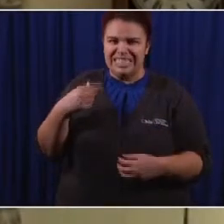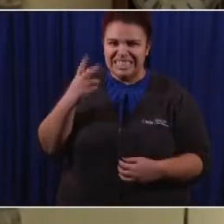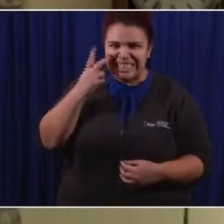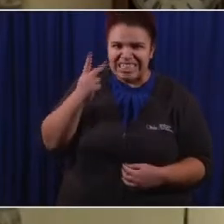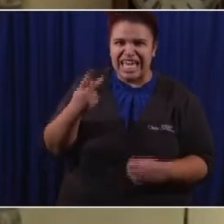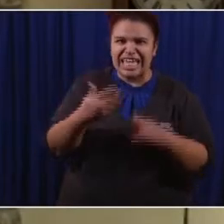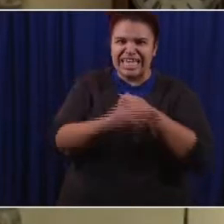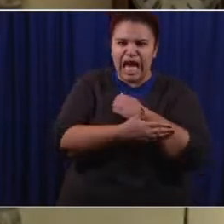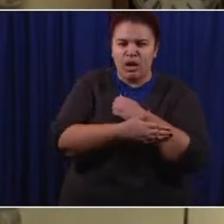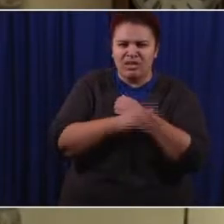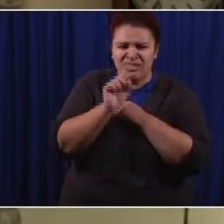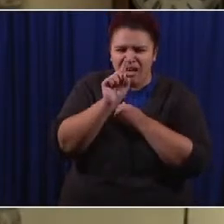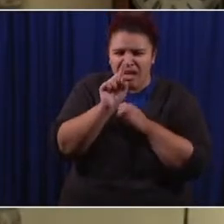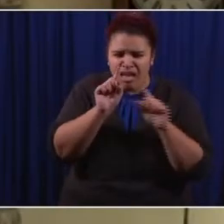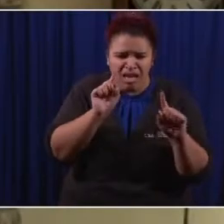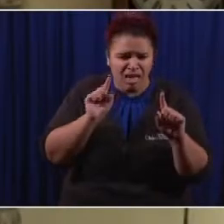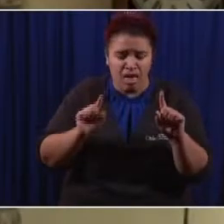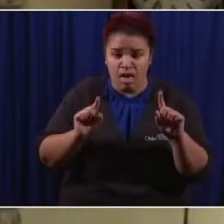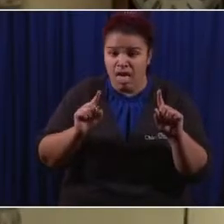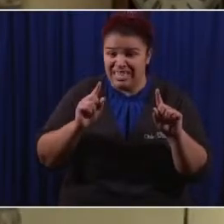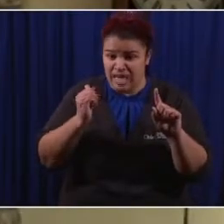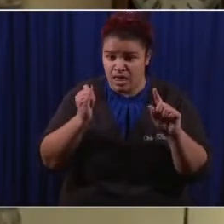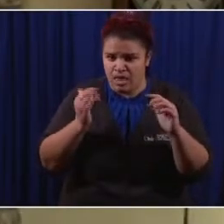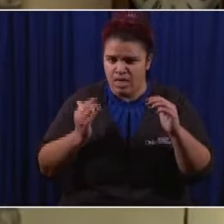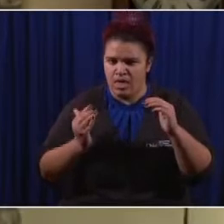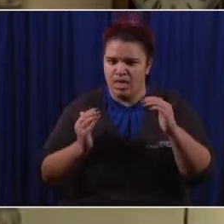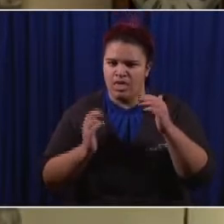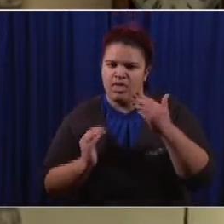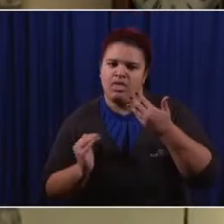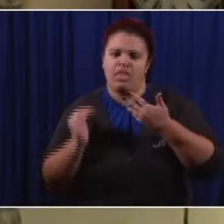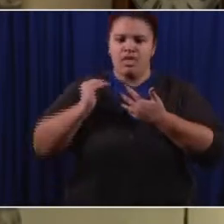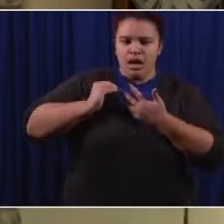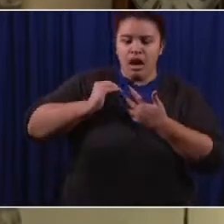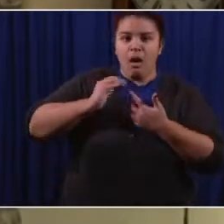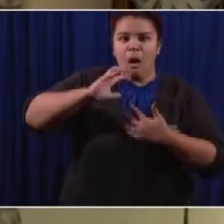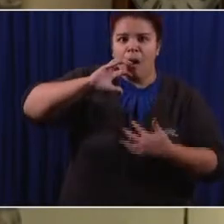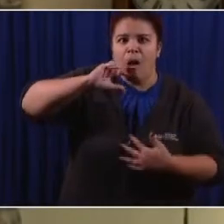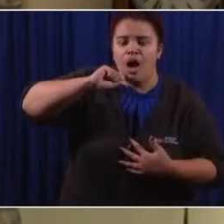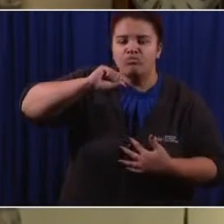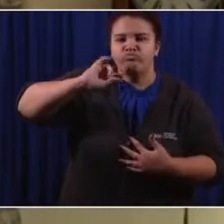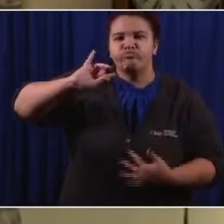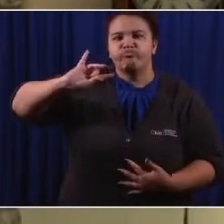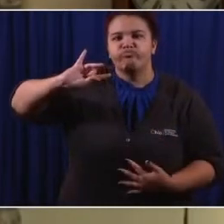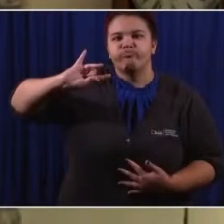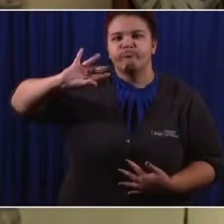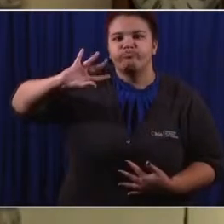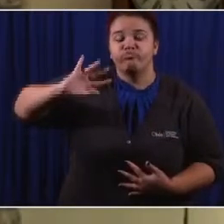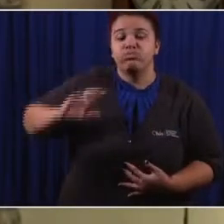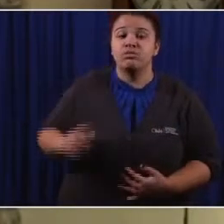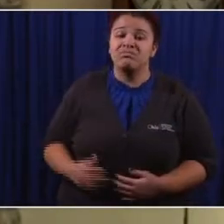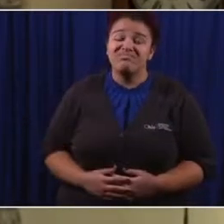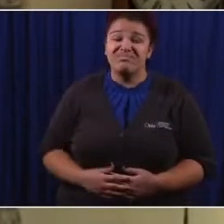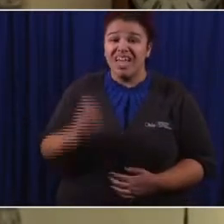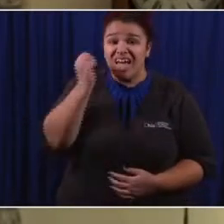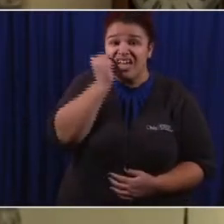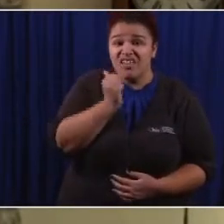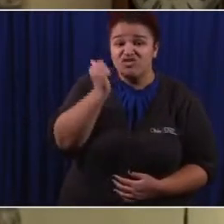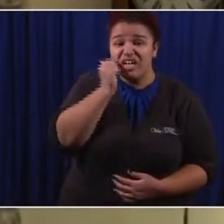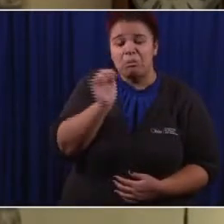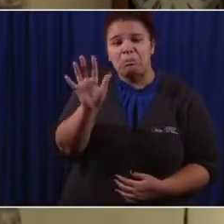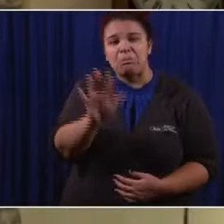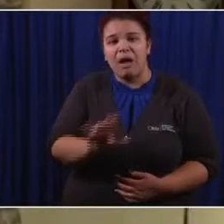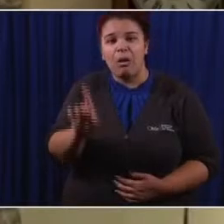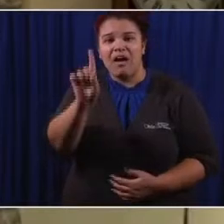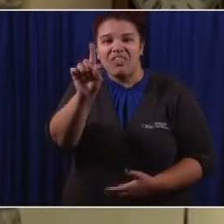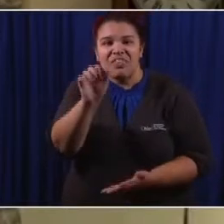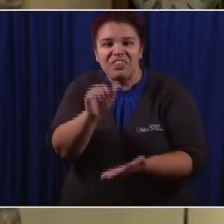that's not a good thing. We're hovering at about the same number of cases, a little over 1,000 cases a day. Our positivity number is